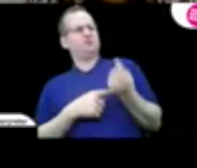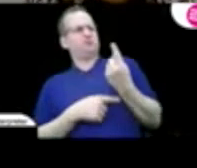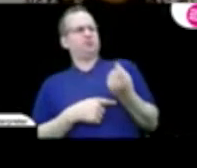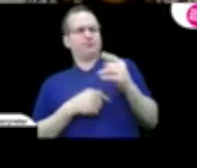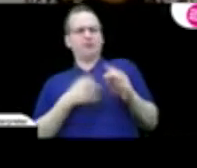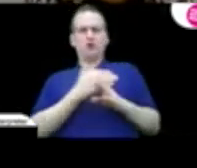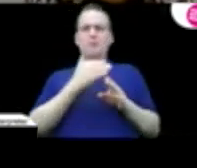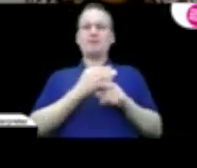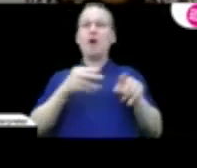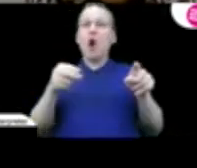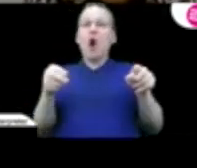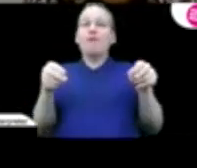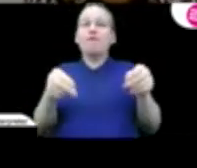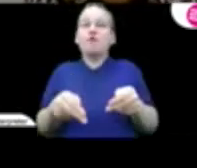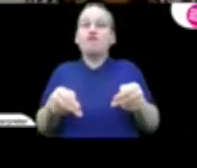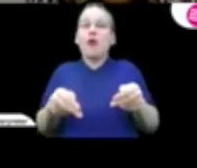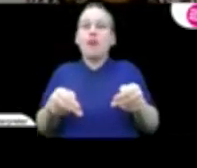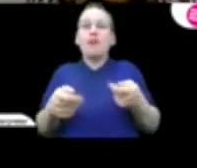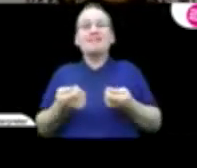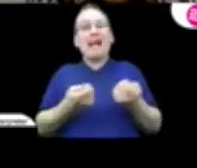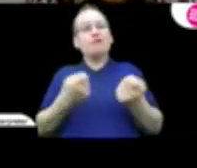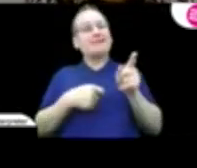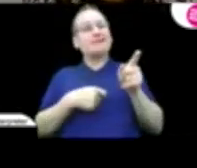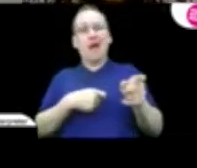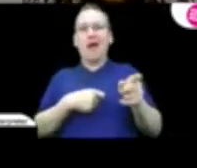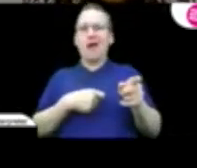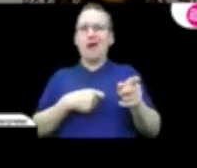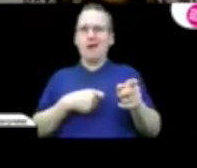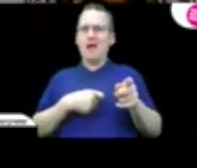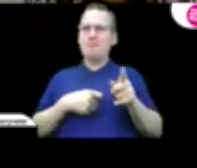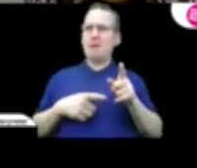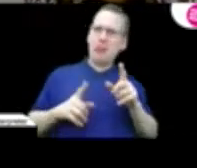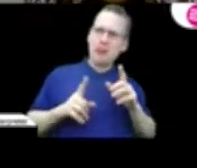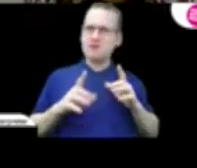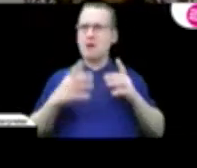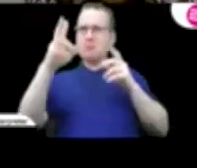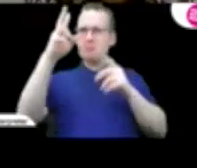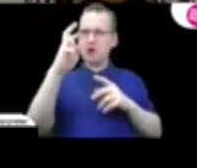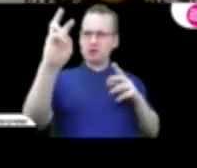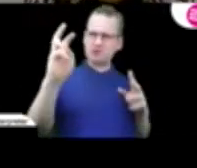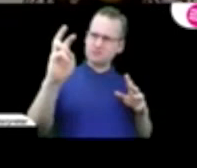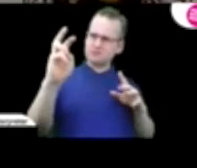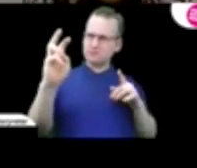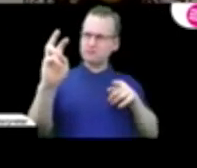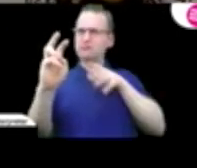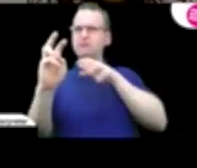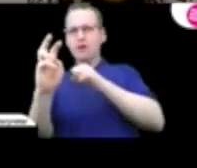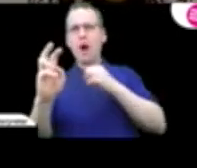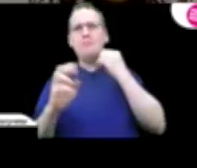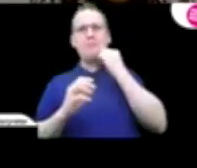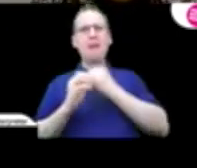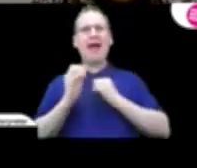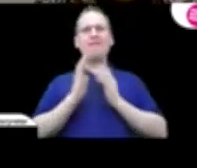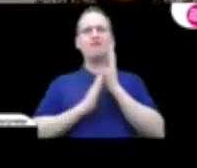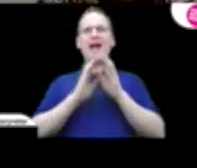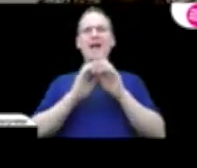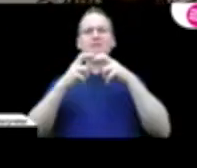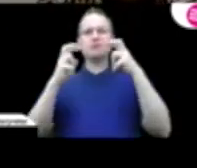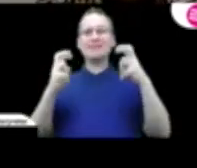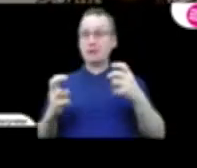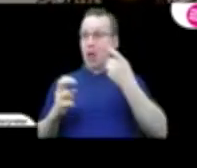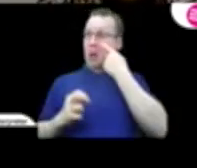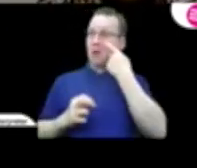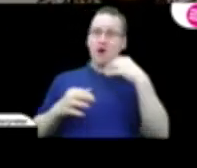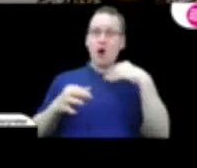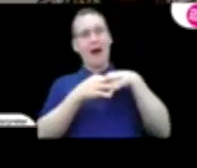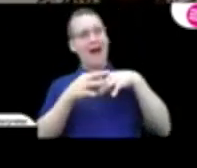In 1905, Paul was found running after buses on Blackfriars Bridge, looking for his wife. He